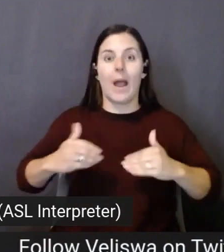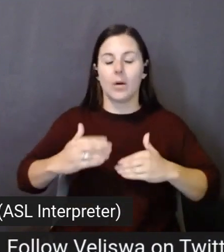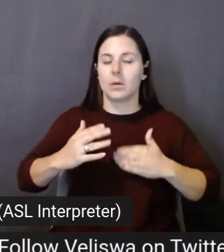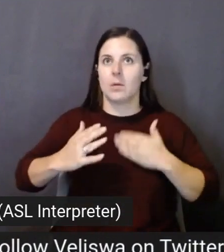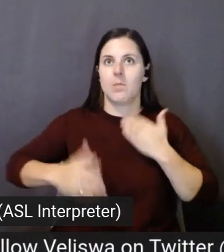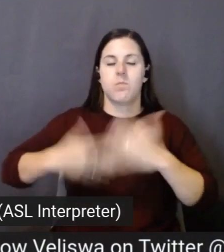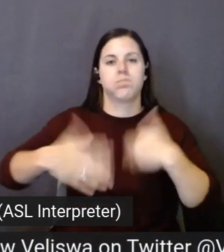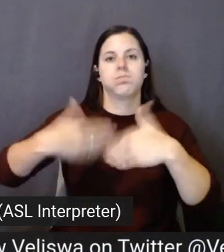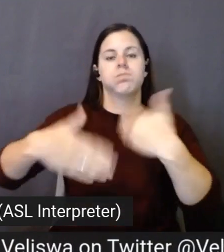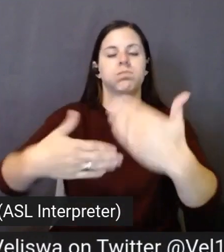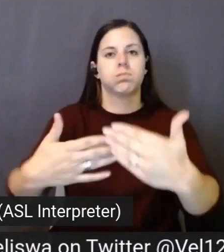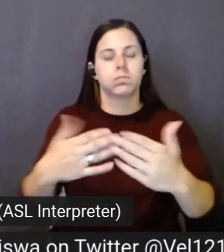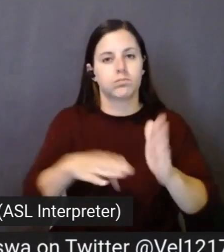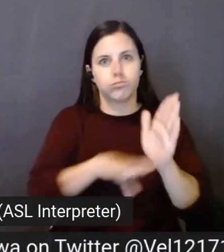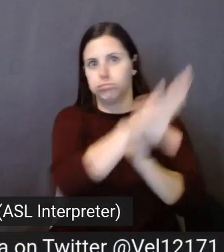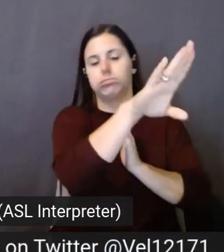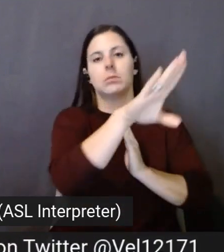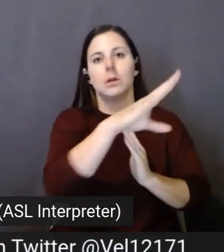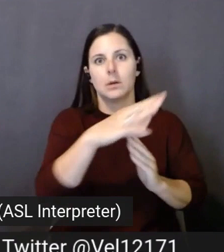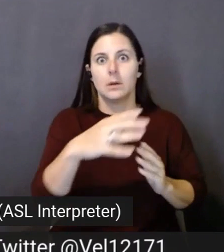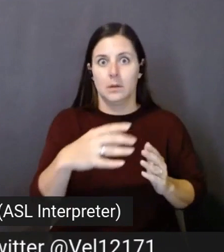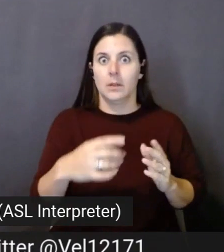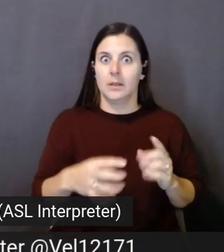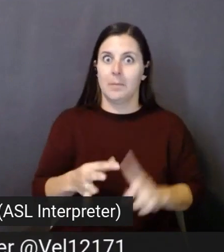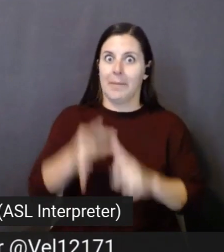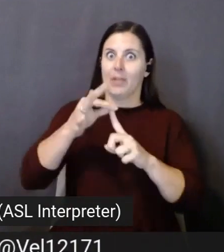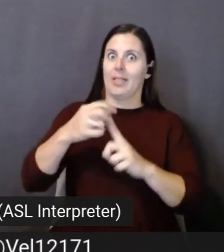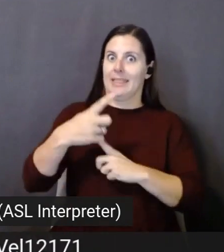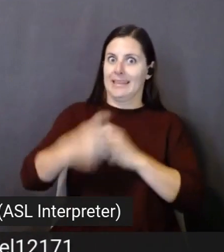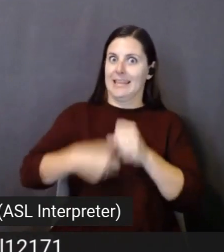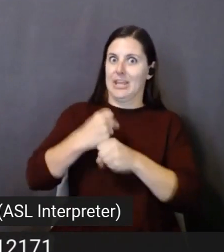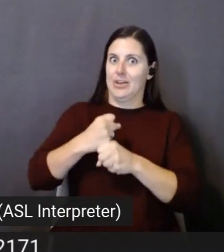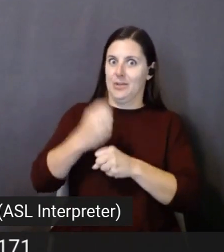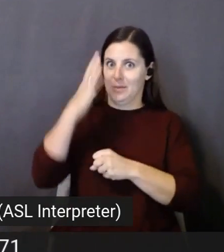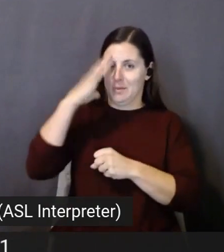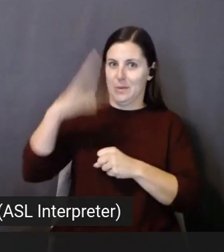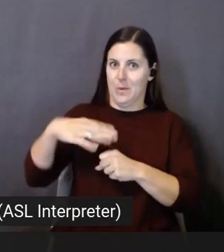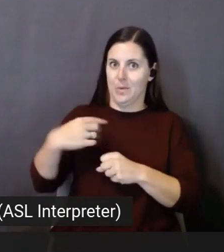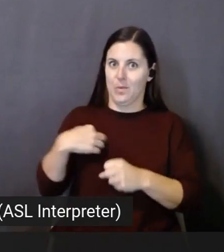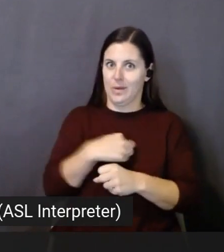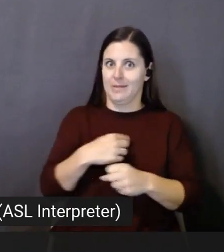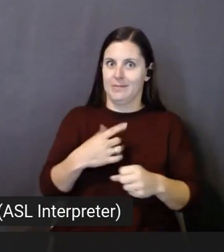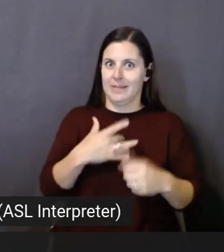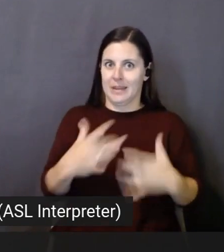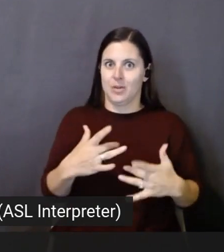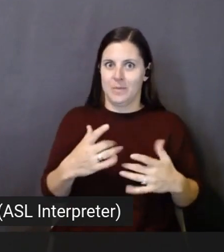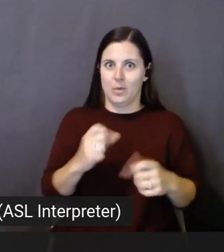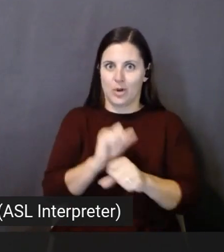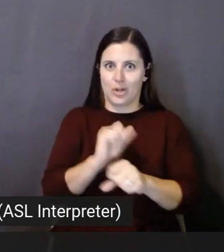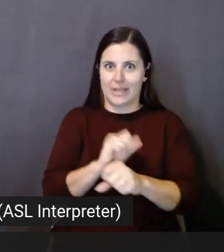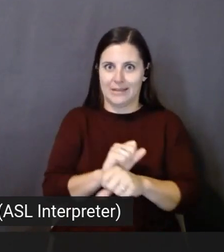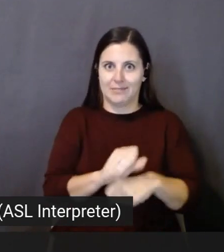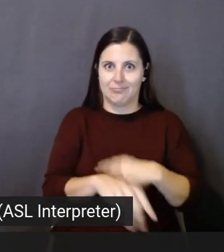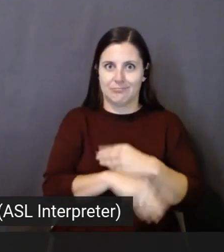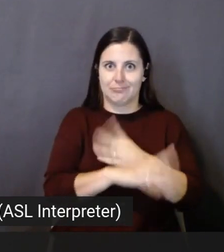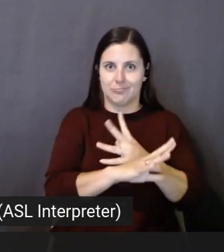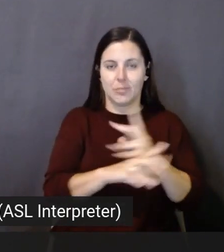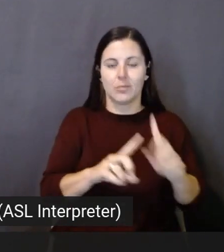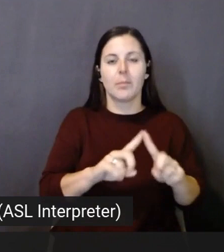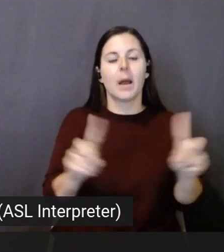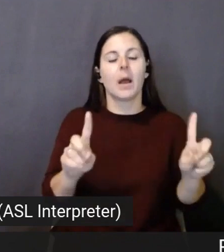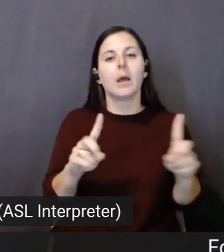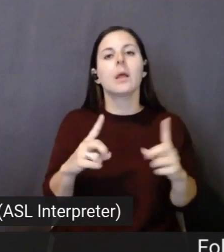especially over the past year and a half when we've all kind of been remote. But the team has been